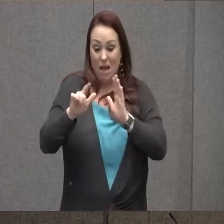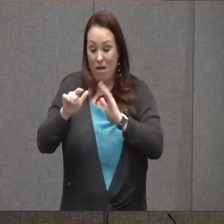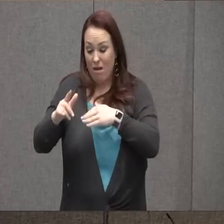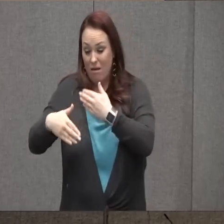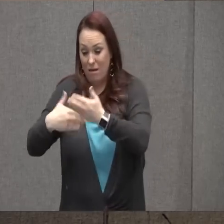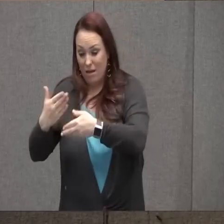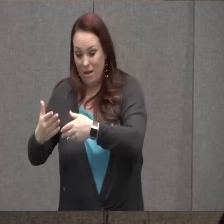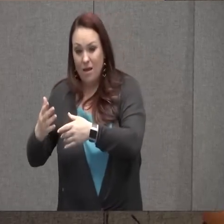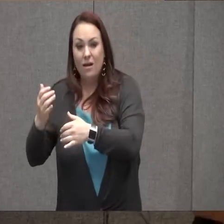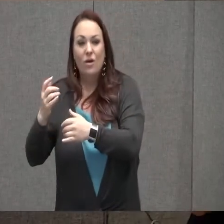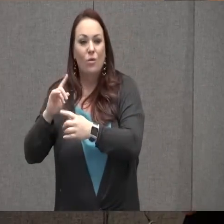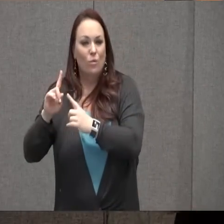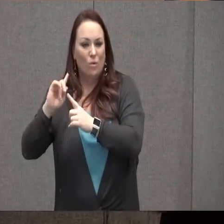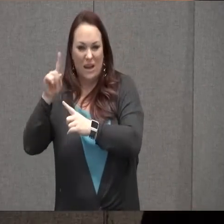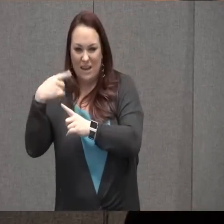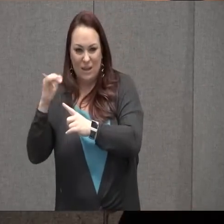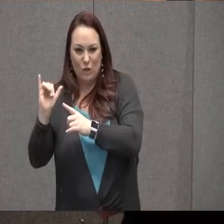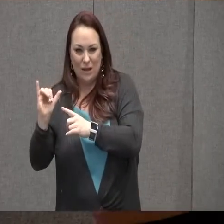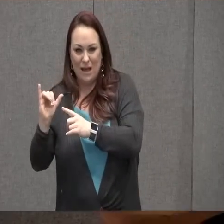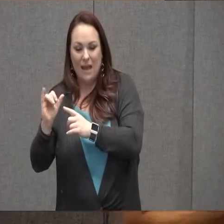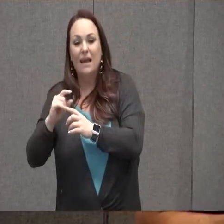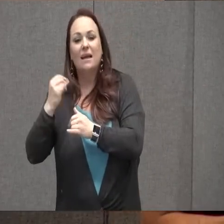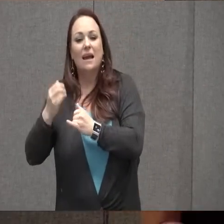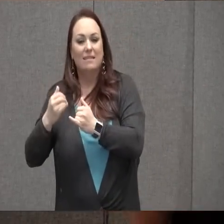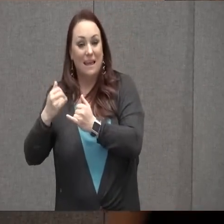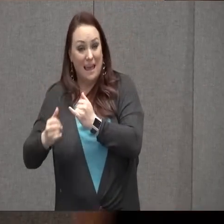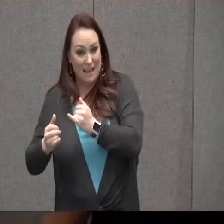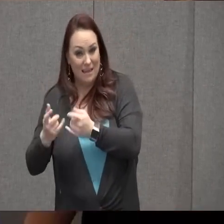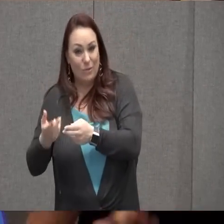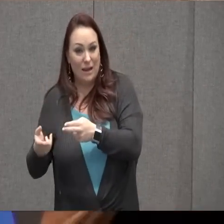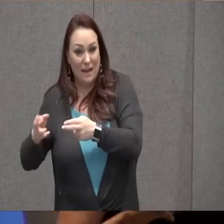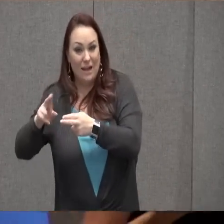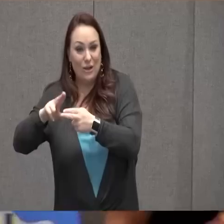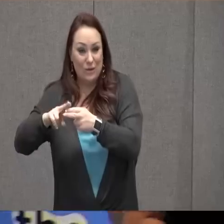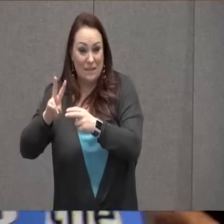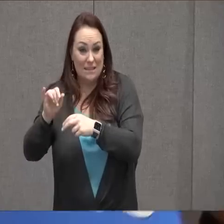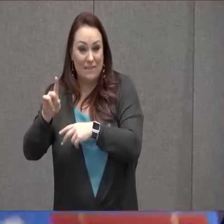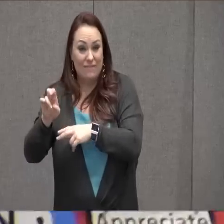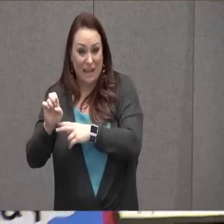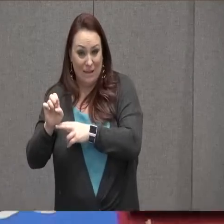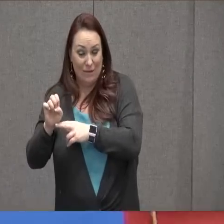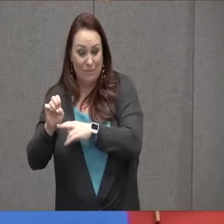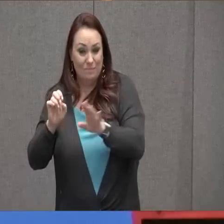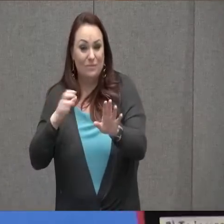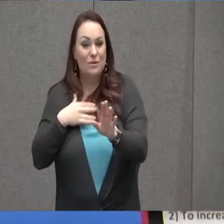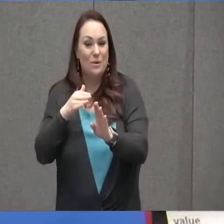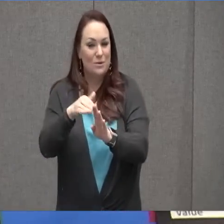we leave, I just want to remind you of our tasks.